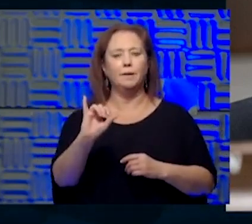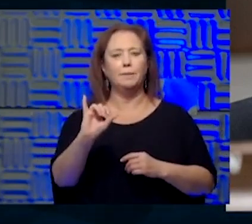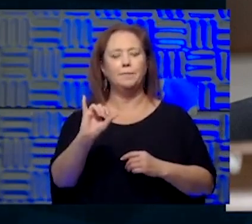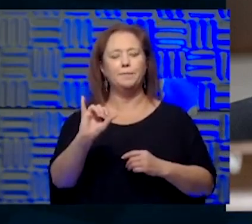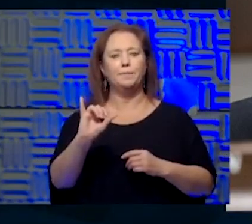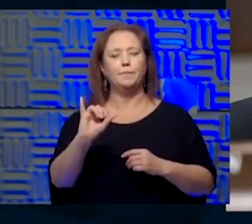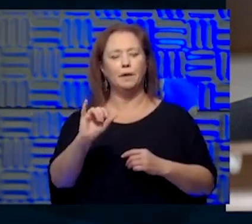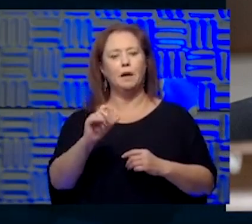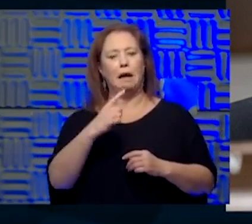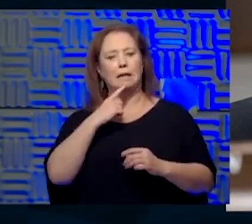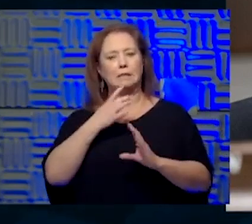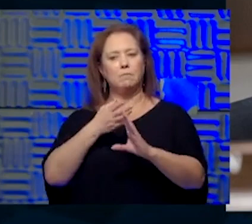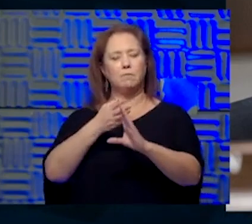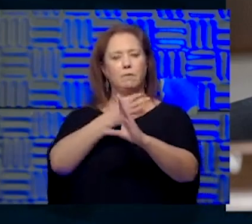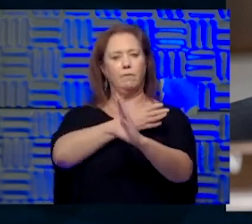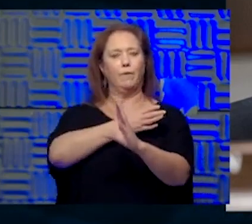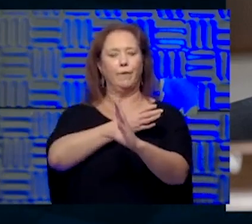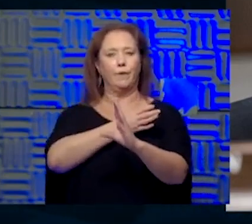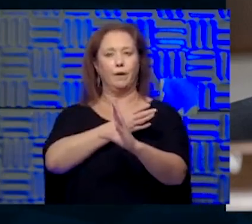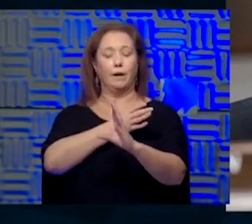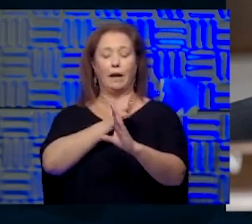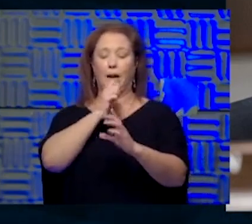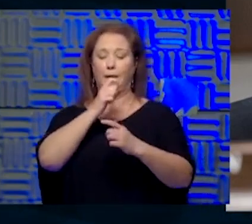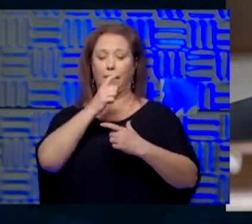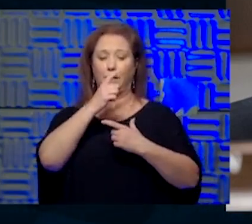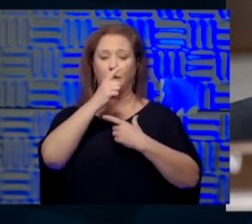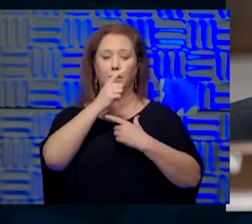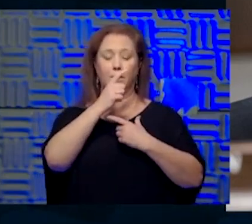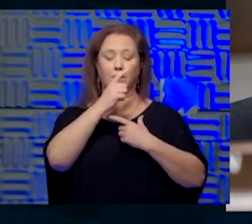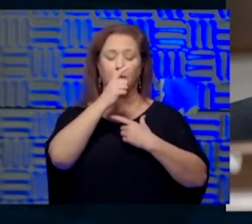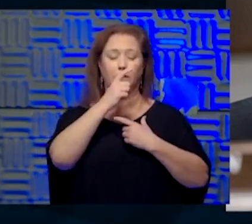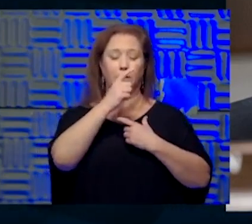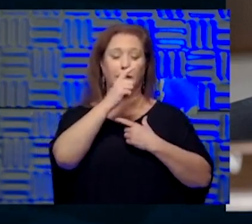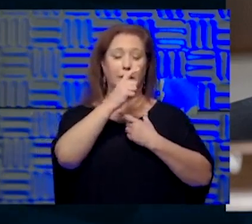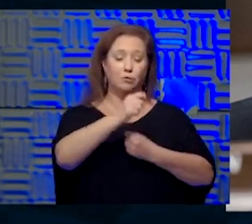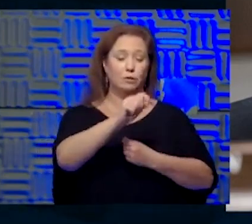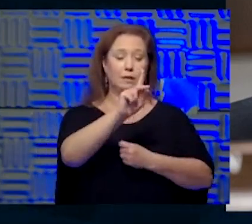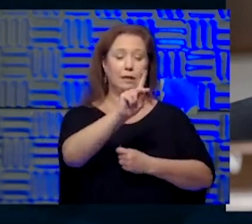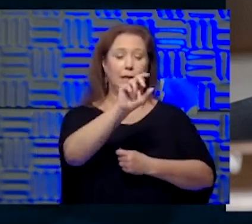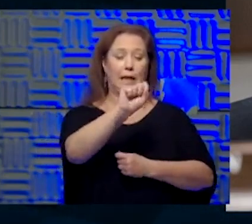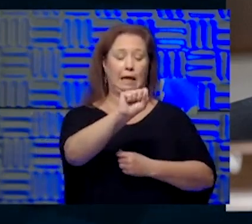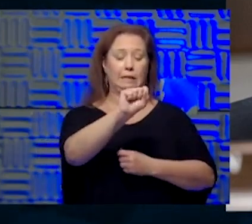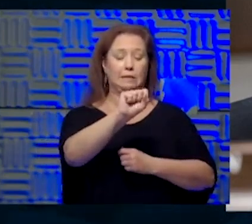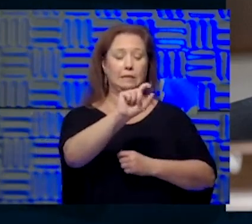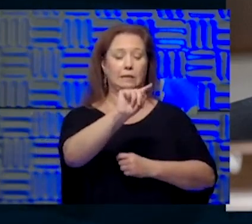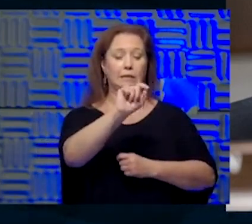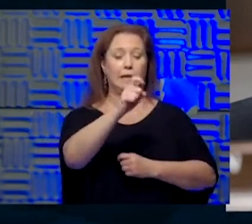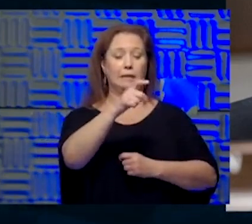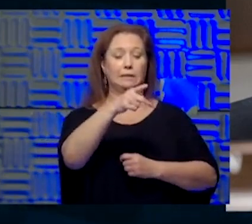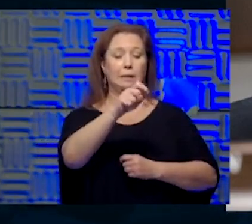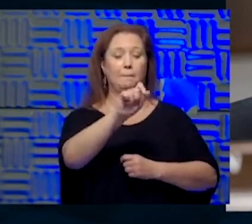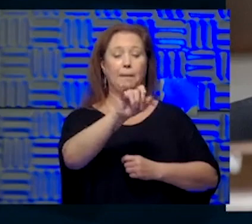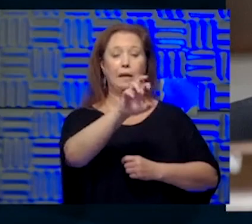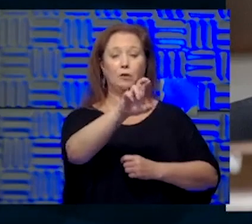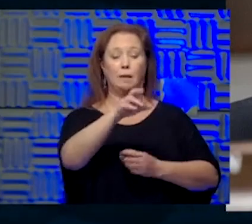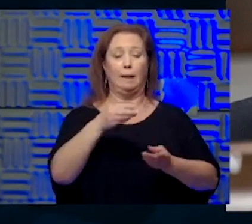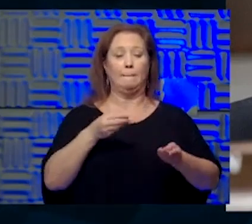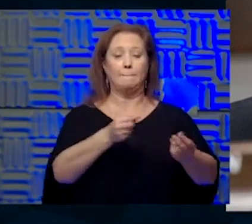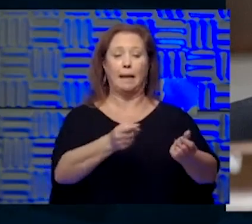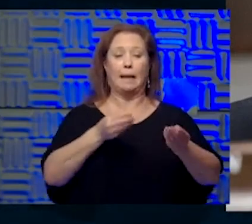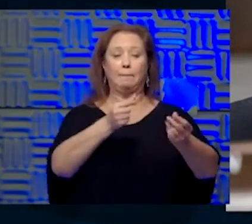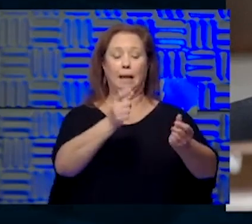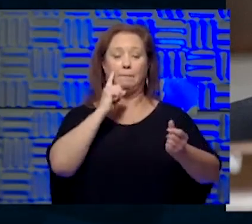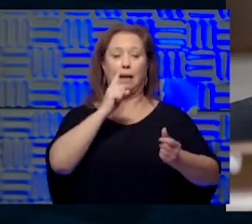said previously that I'm not interested in the Kansas taxpayers paying for mismanagement of states over a long period of